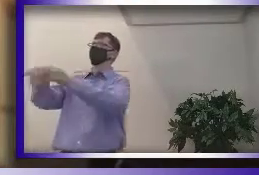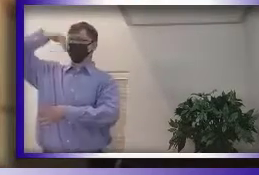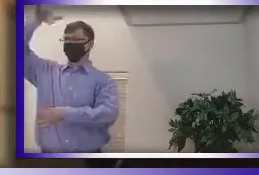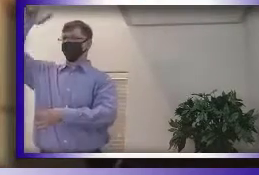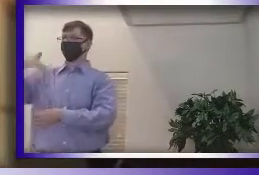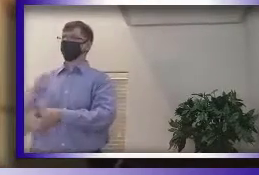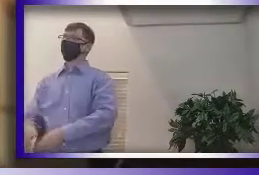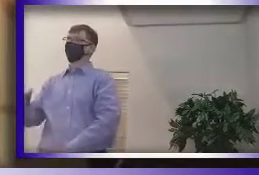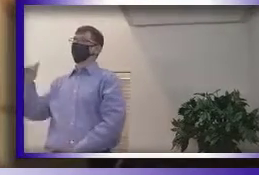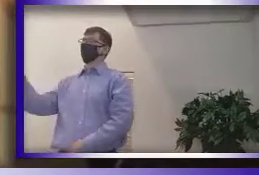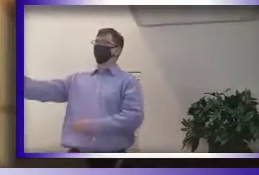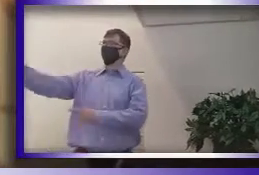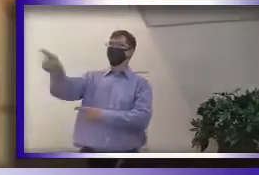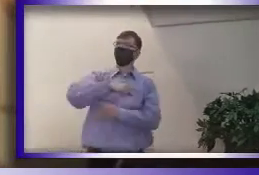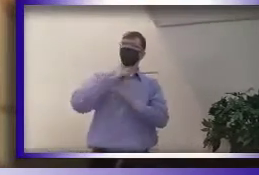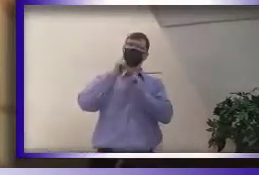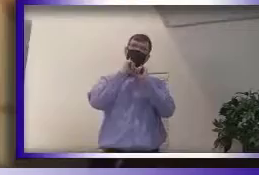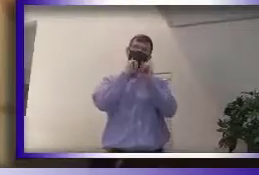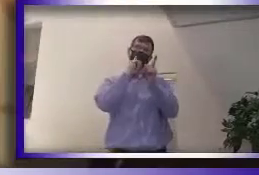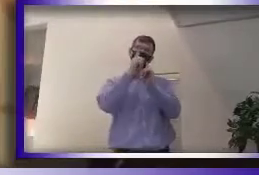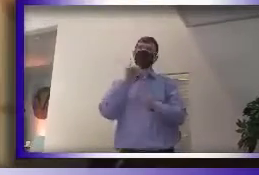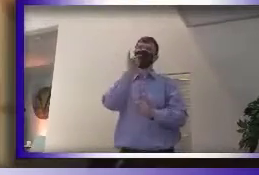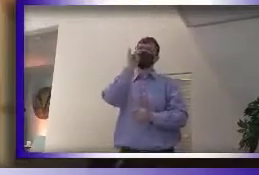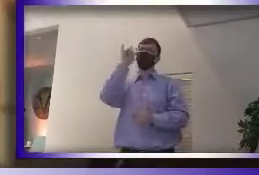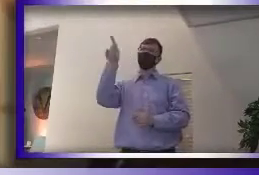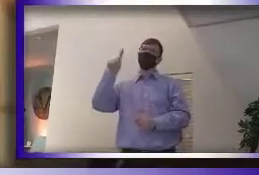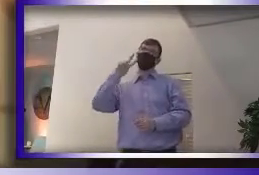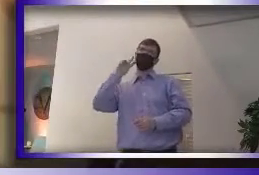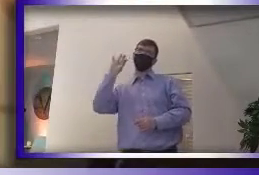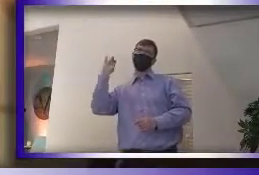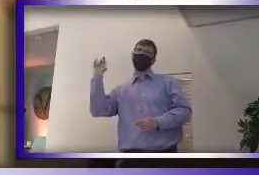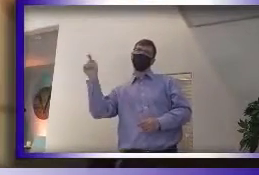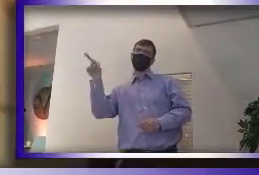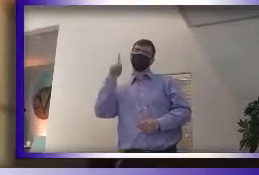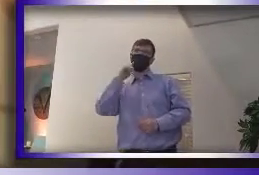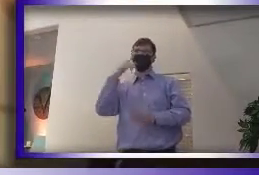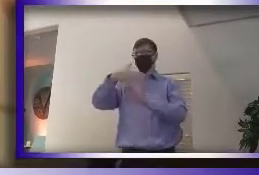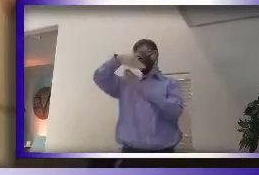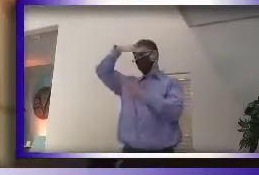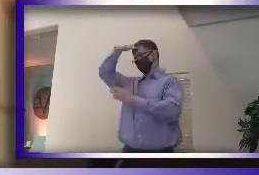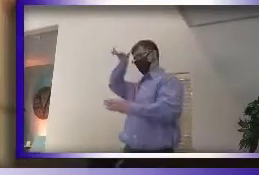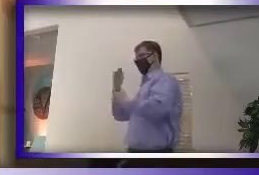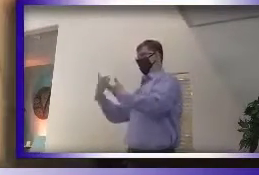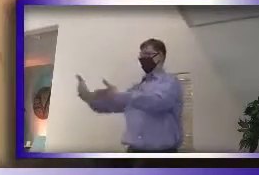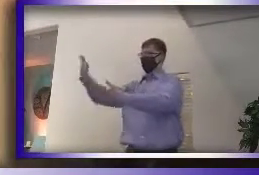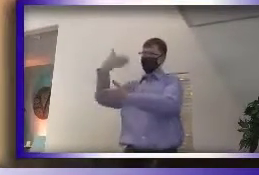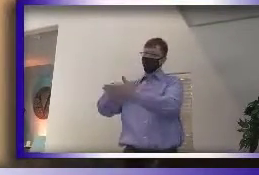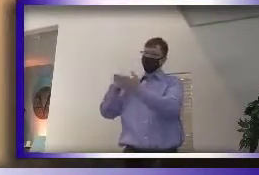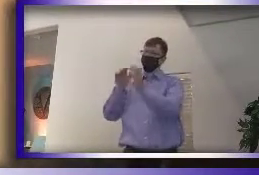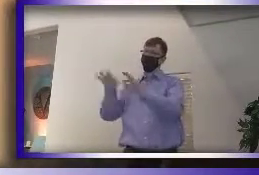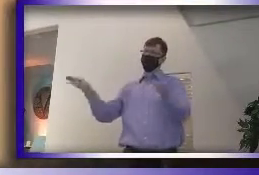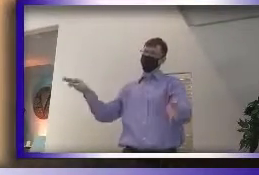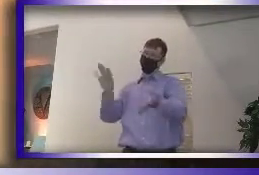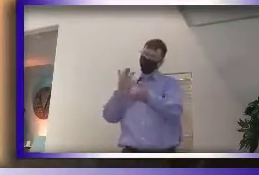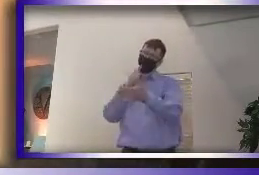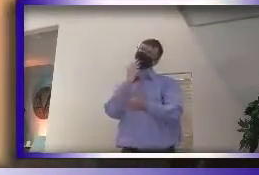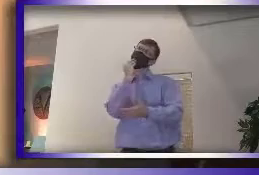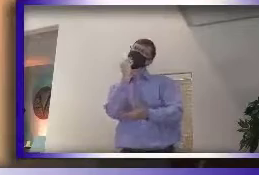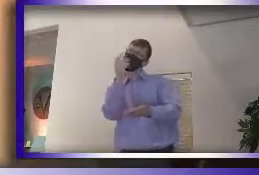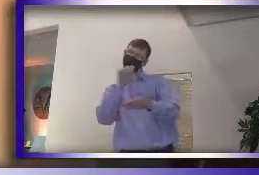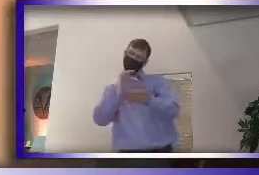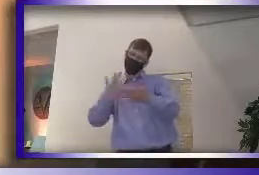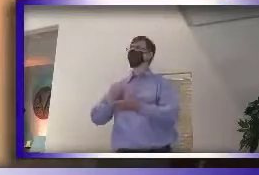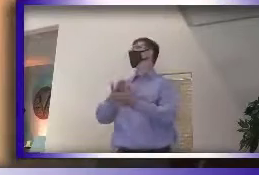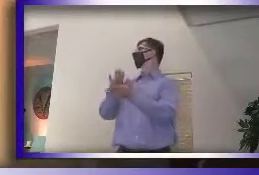Jewish scripture, it is not spelled out. Nobody really knows how to say Yahweh out loud. They took all the vowels